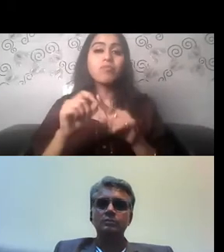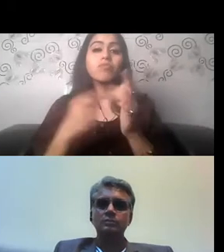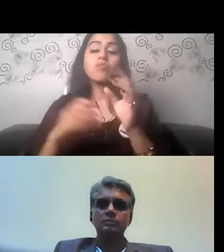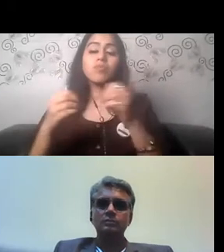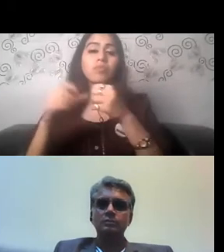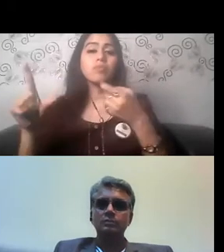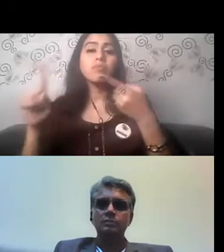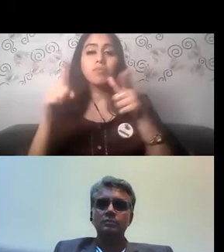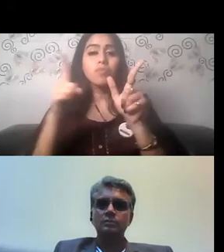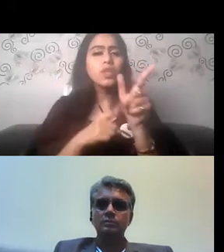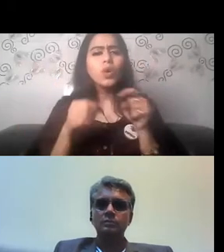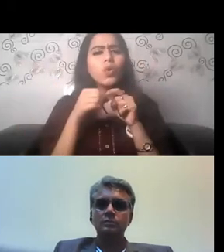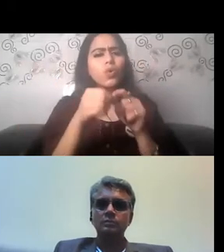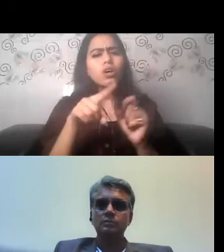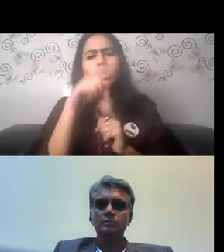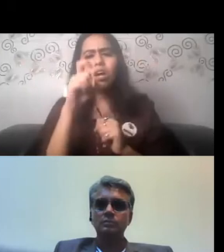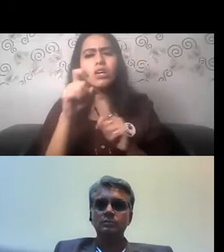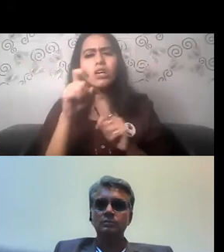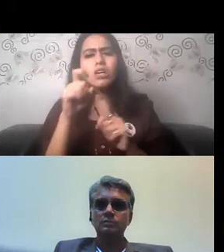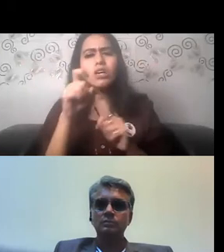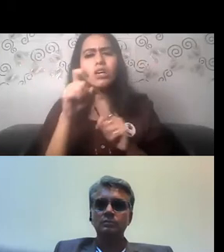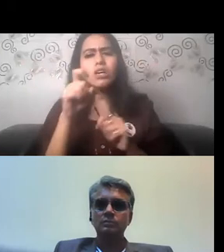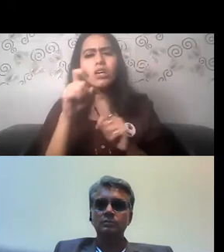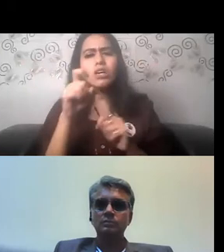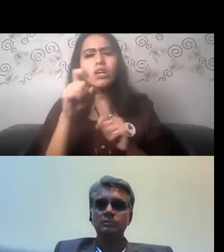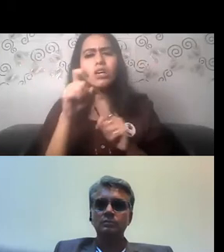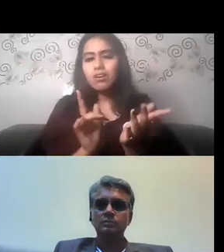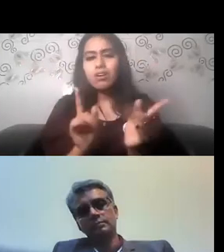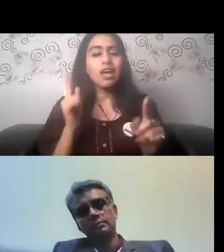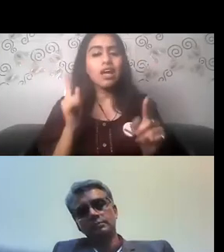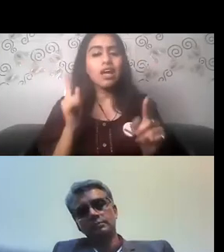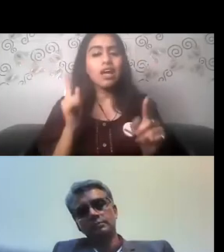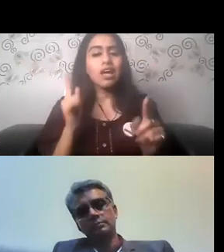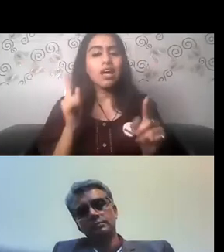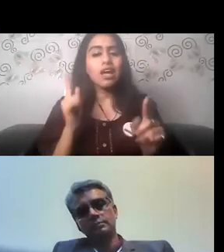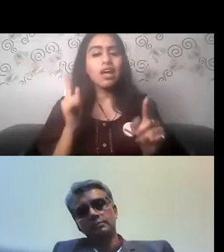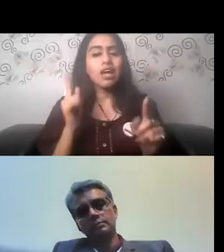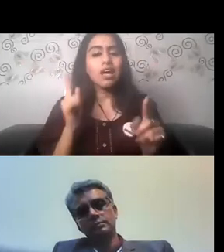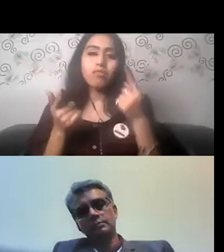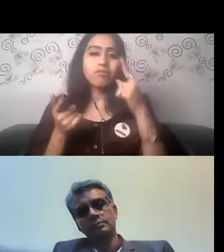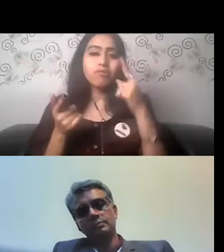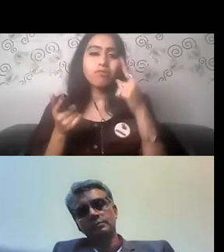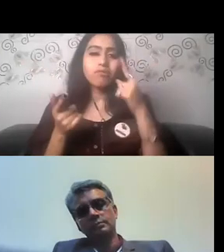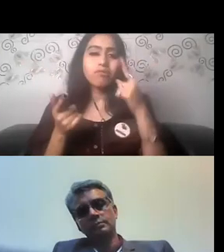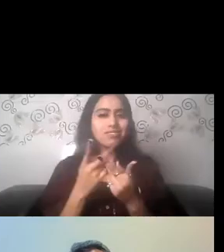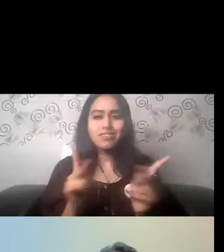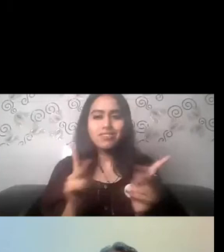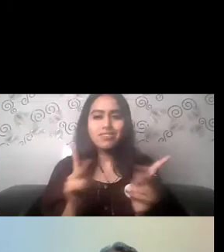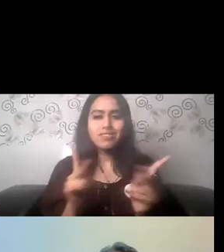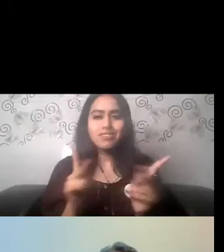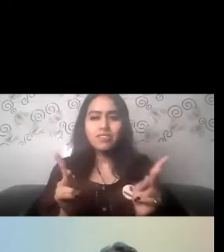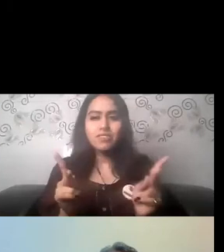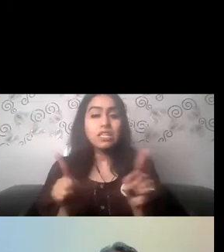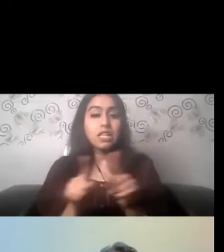questions about how good those services were because they are by men for women. Yet in the disability